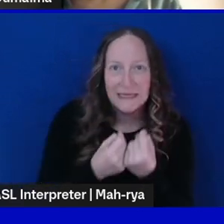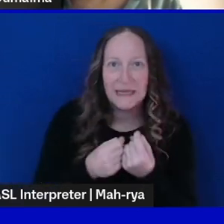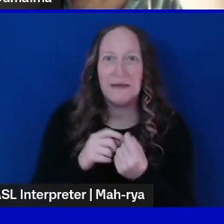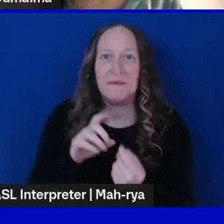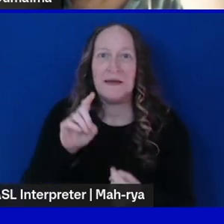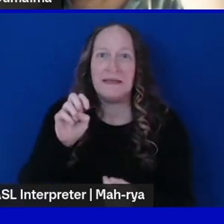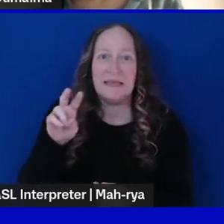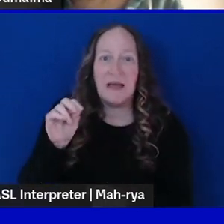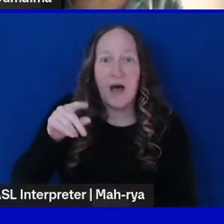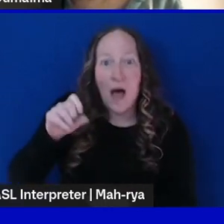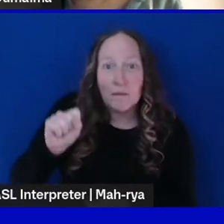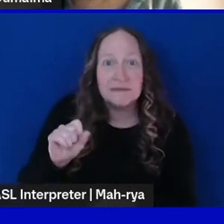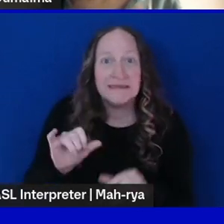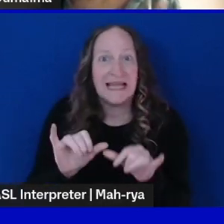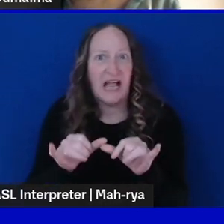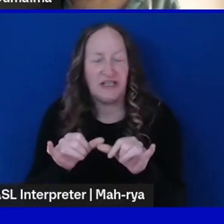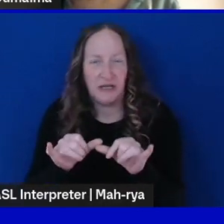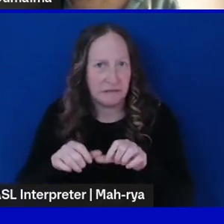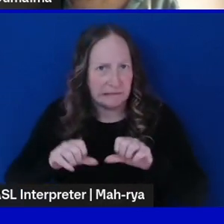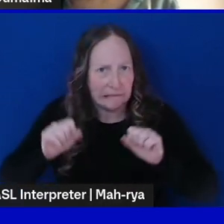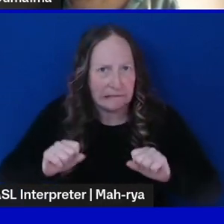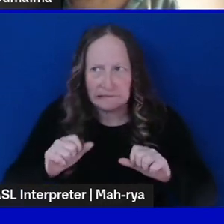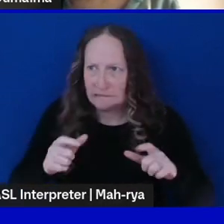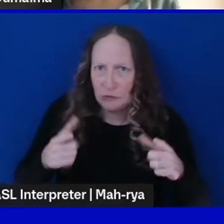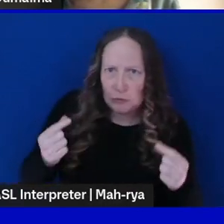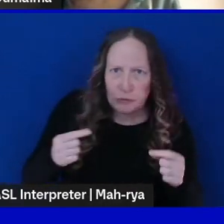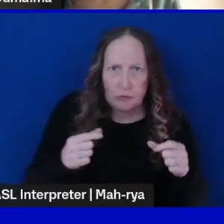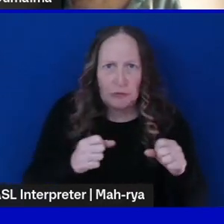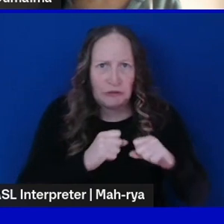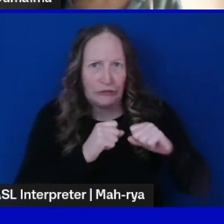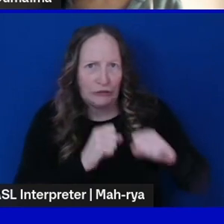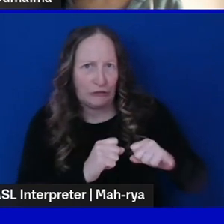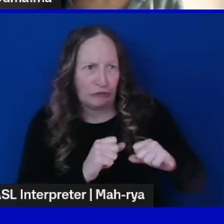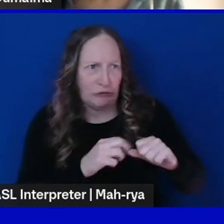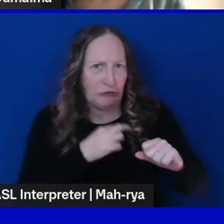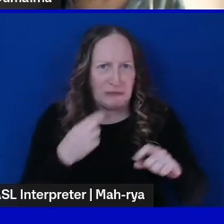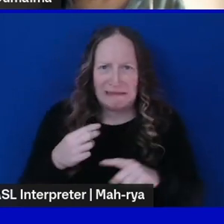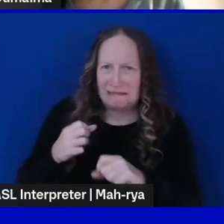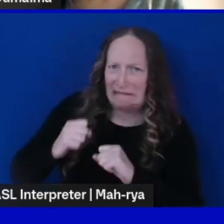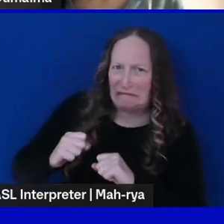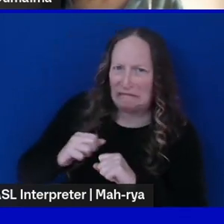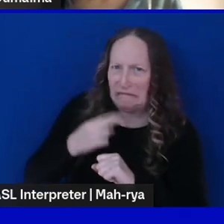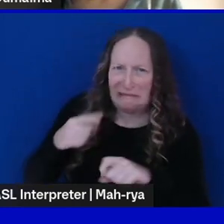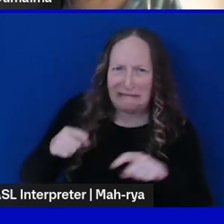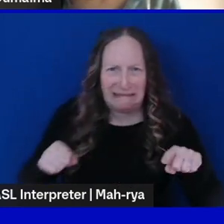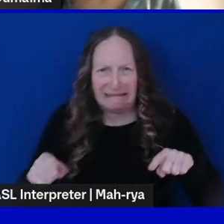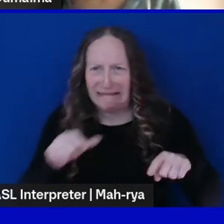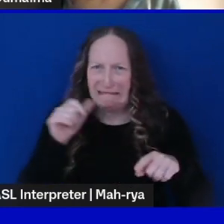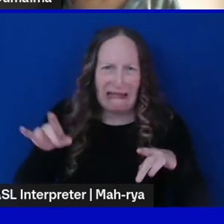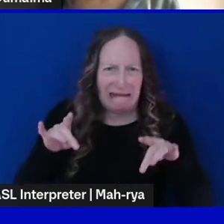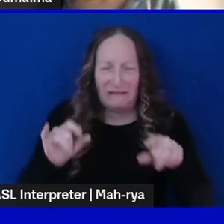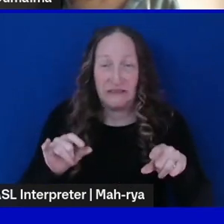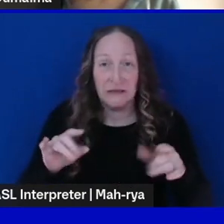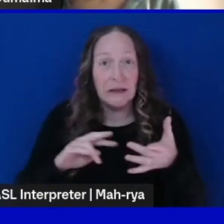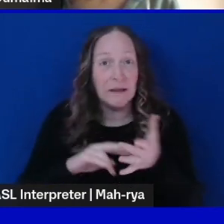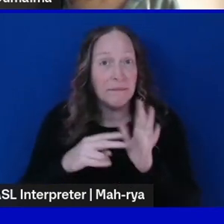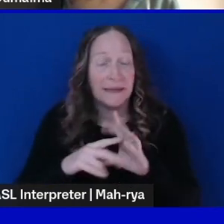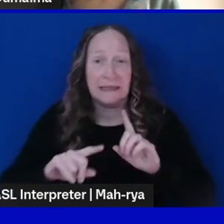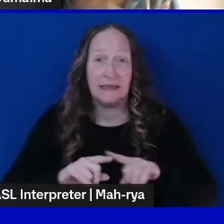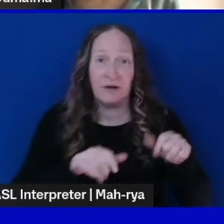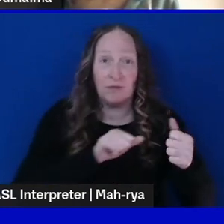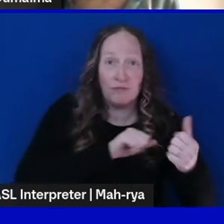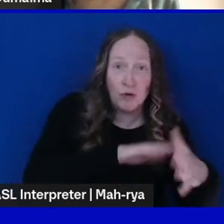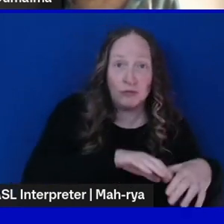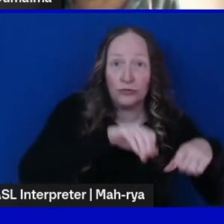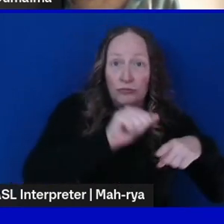actually deal with the potential security risks and operational inefficiencies. So we would likely end up with different practices, tools,